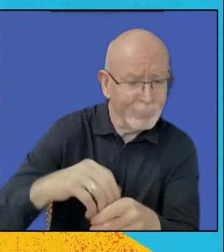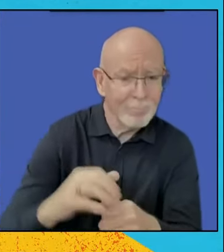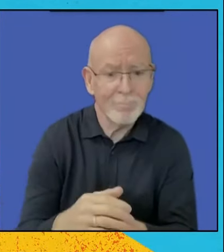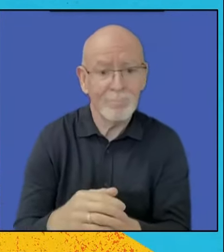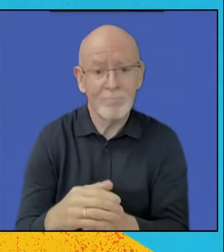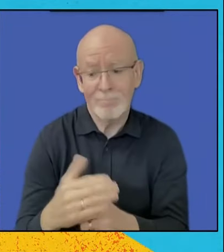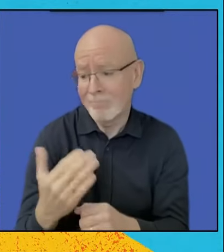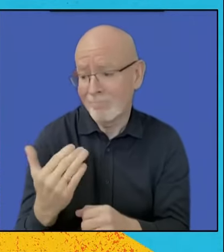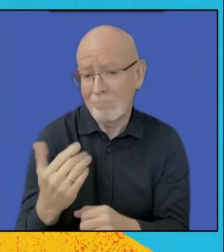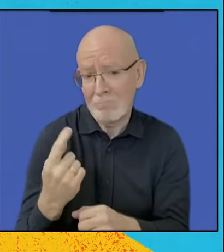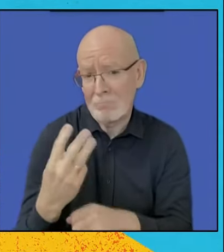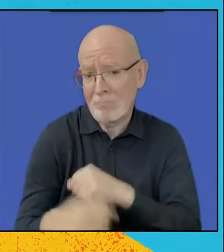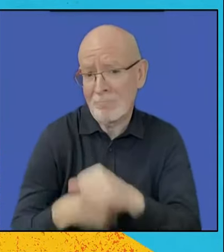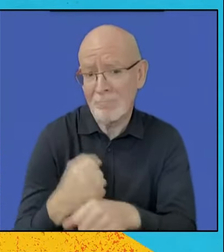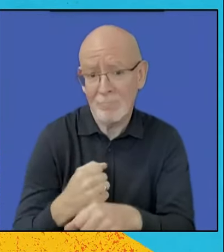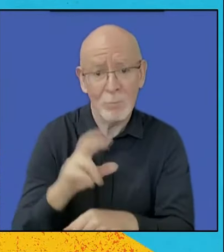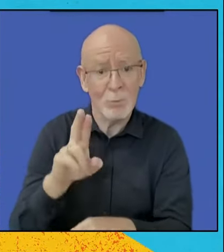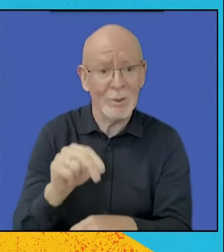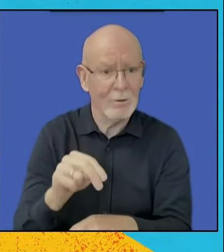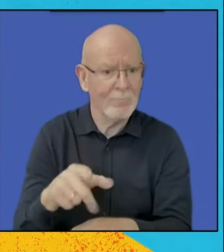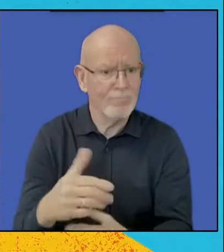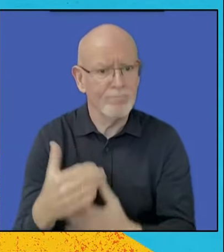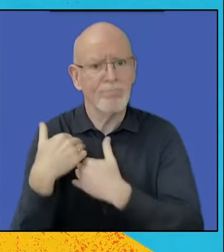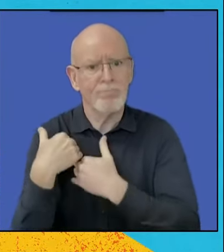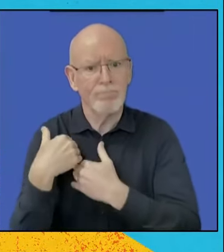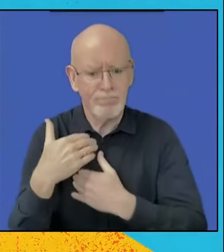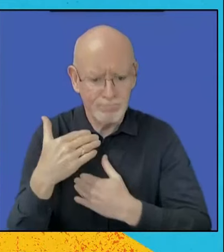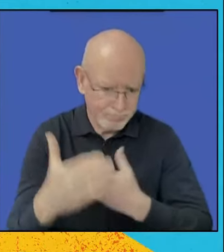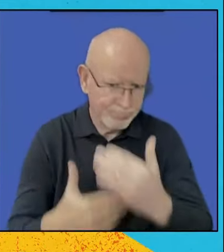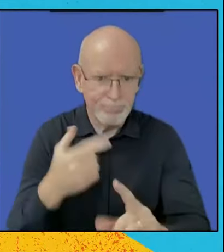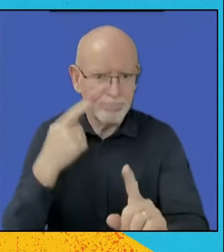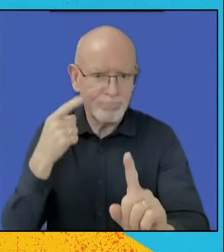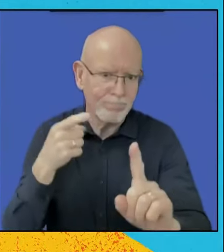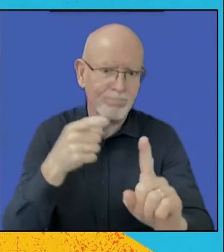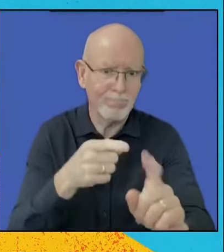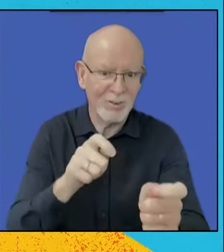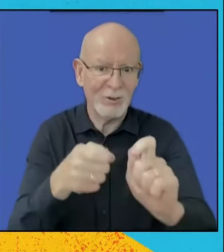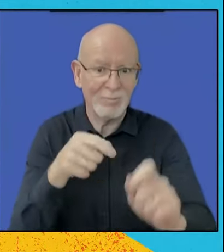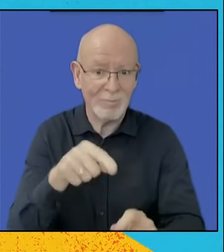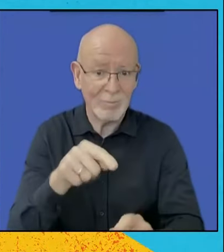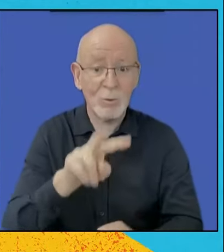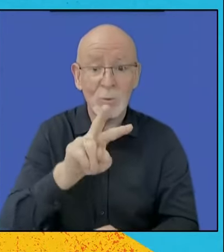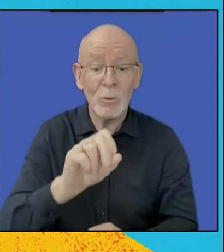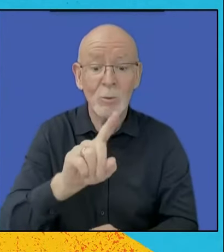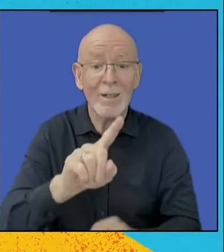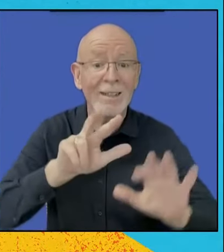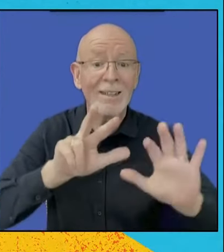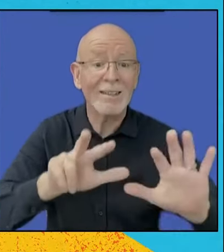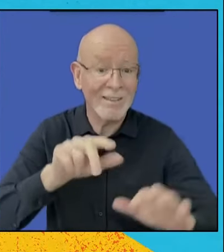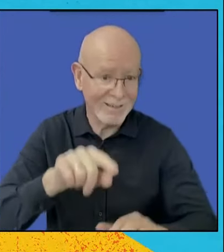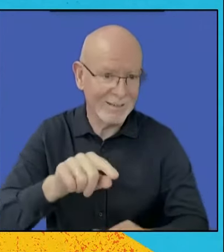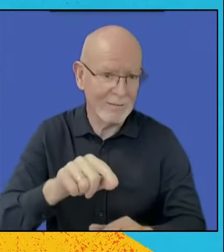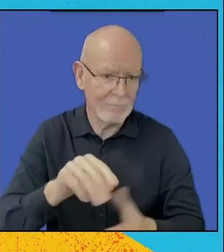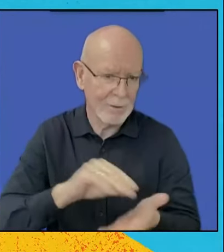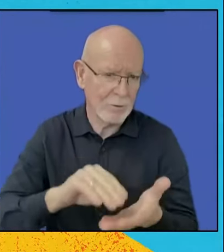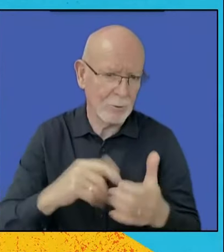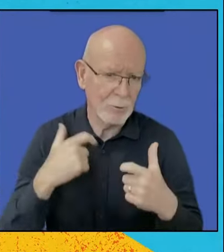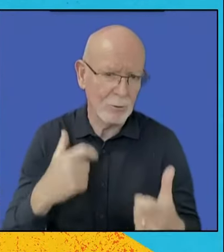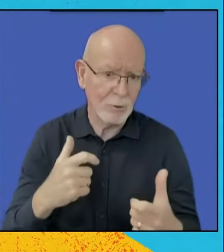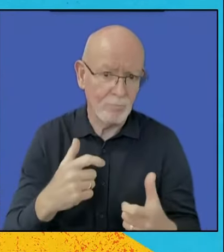to enhance the UN's work with and for youth. And as you have seen in the past 4 years, we've made steady